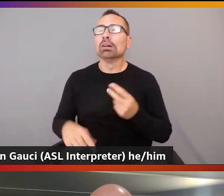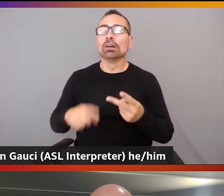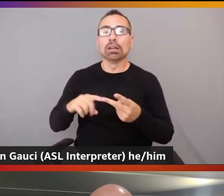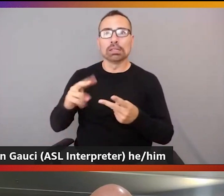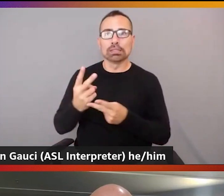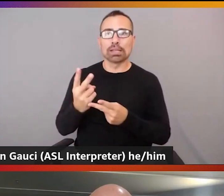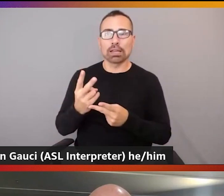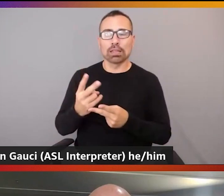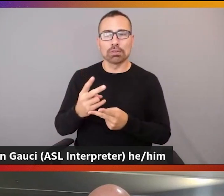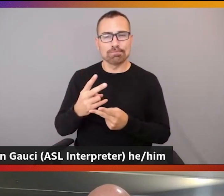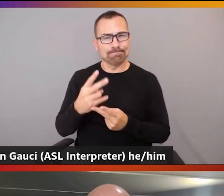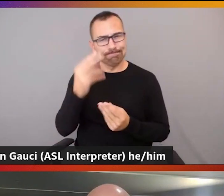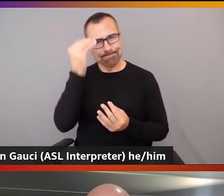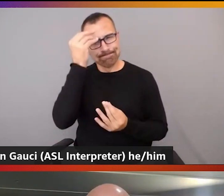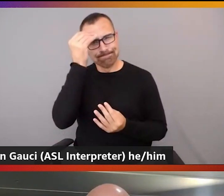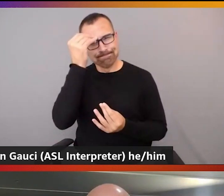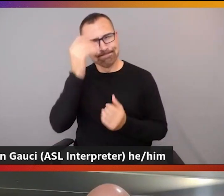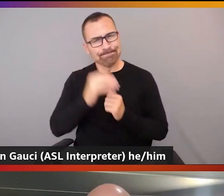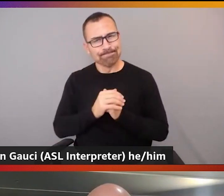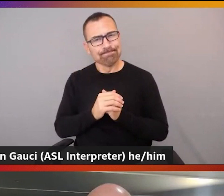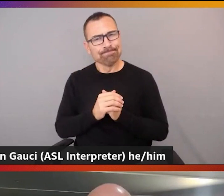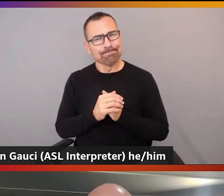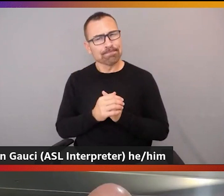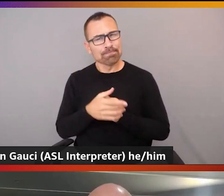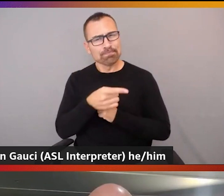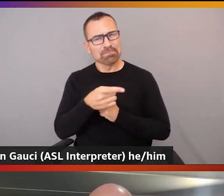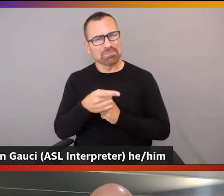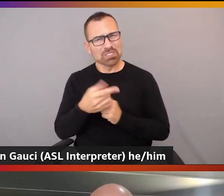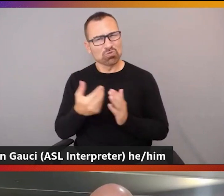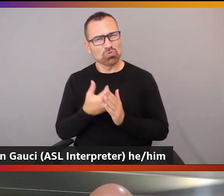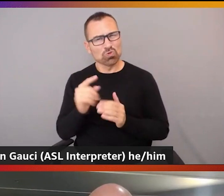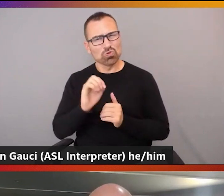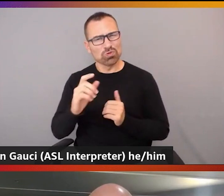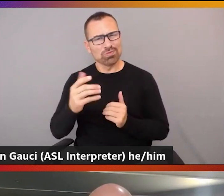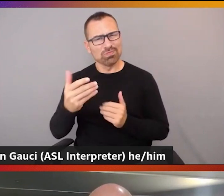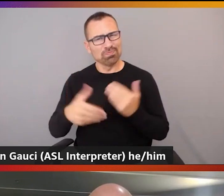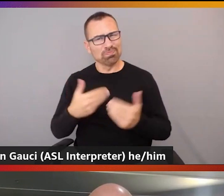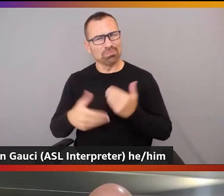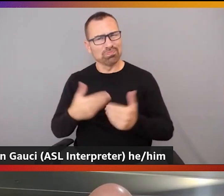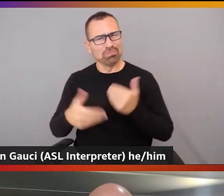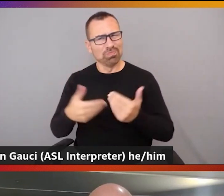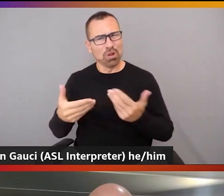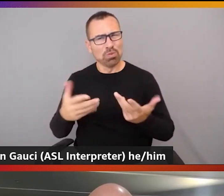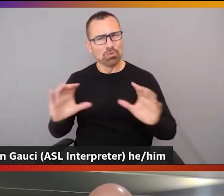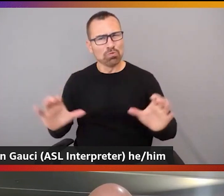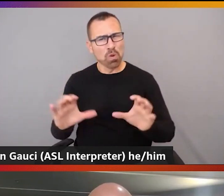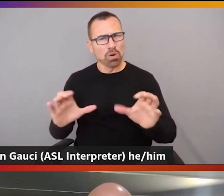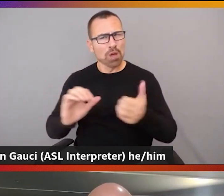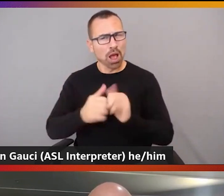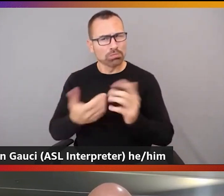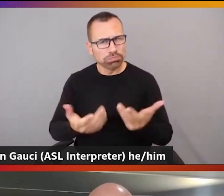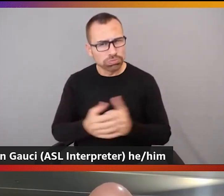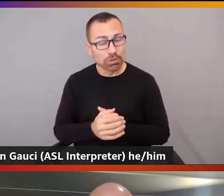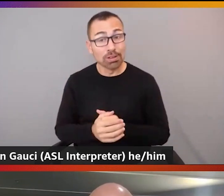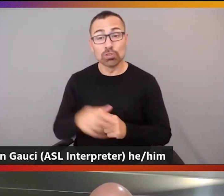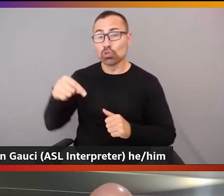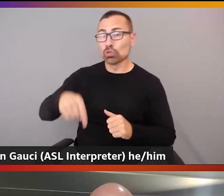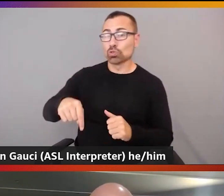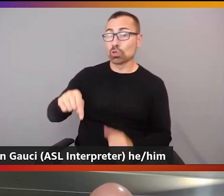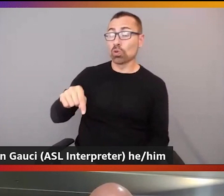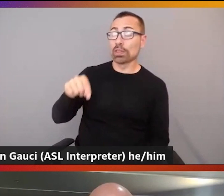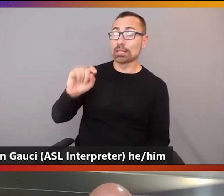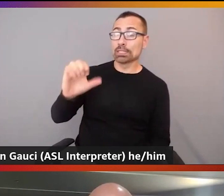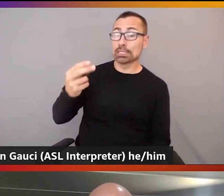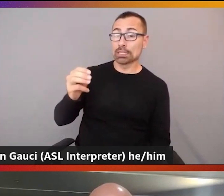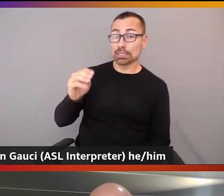performance considerations in there. So the schema conversion tool, it's a fairly intensive process to do a full analysis